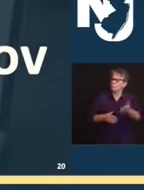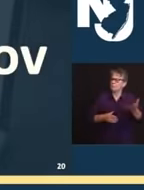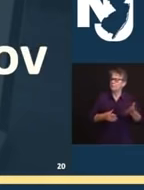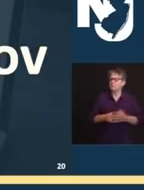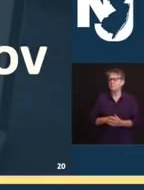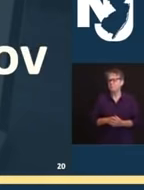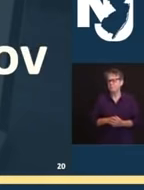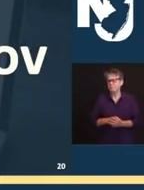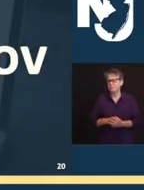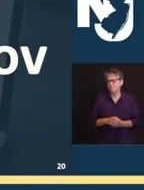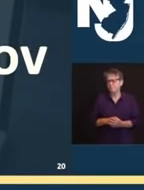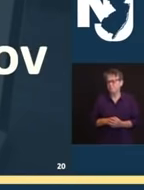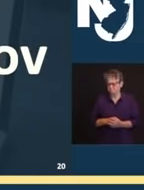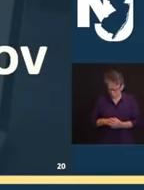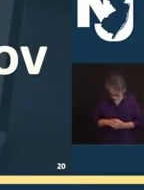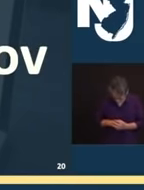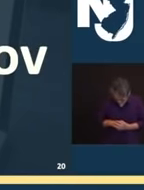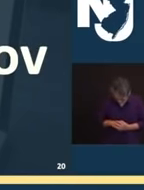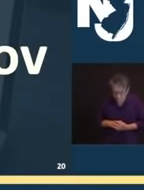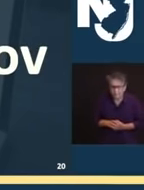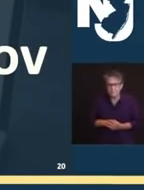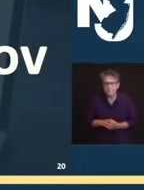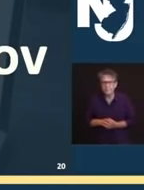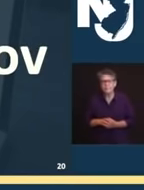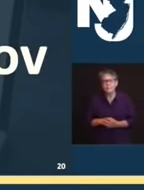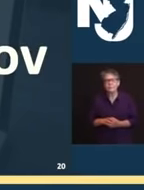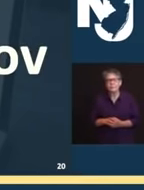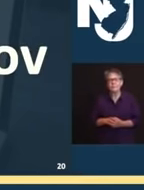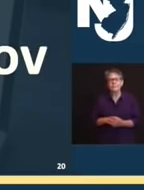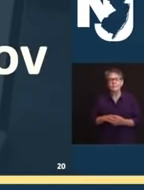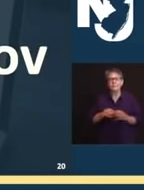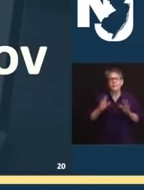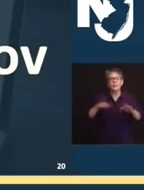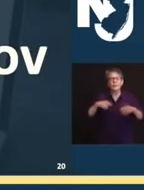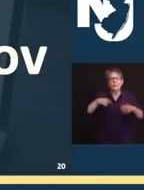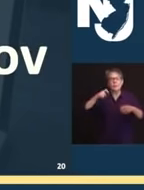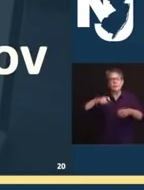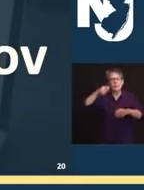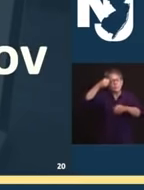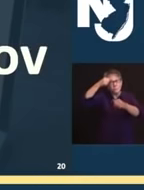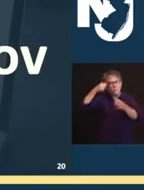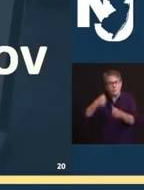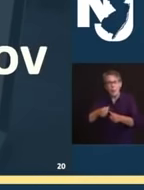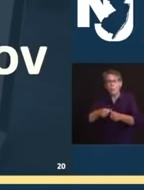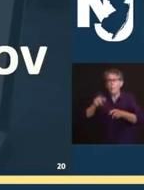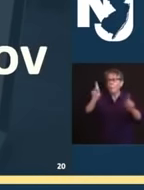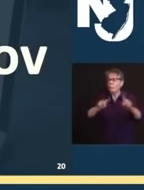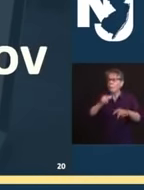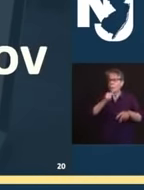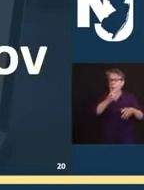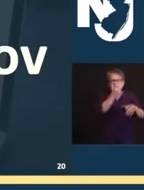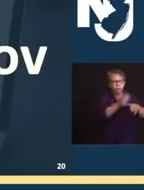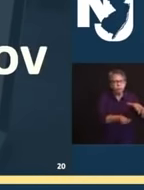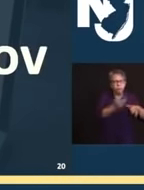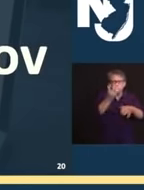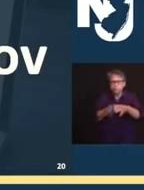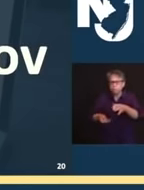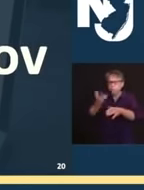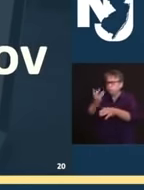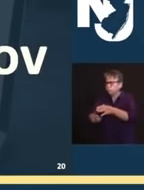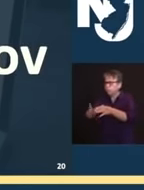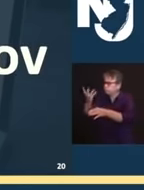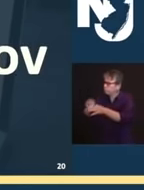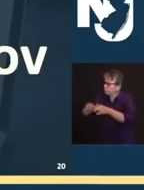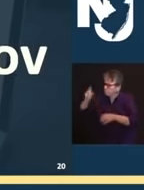everyone who has lost someone close, whether they be a family or friend, throughout this pandemic. Switching gears, earlier I noted